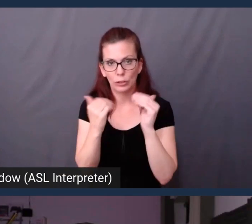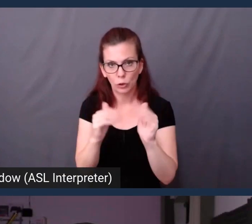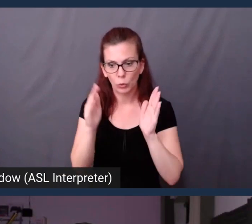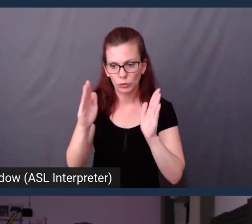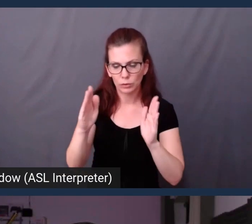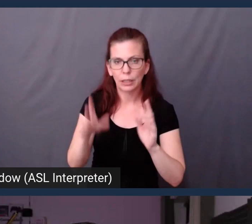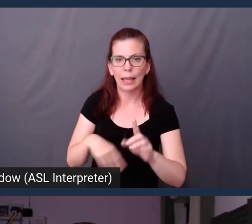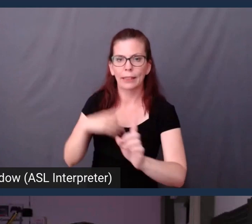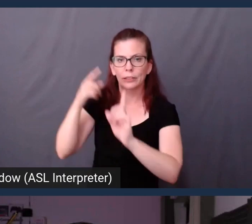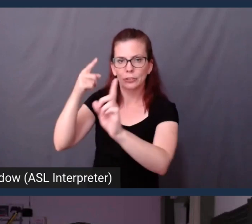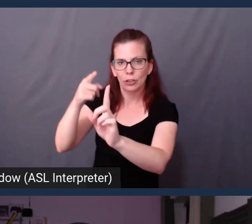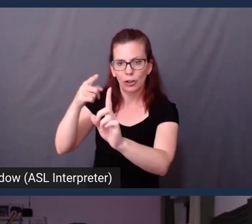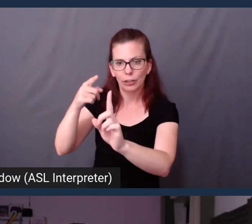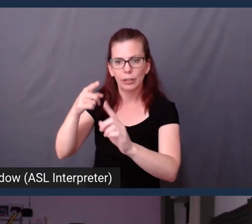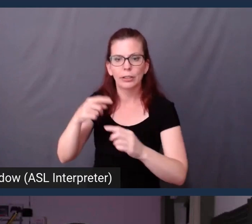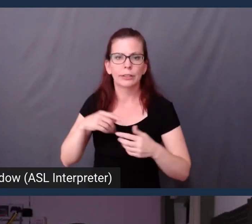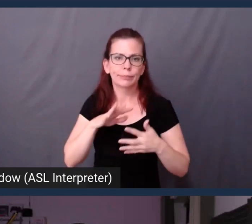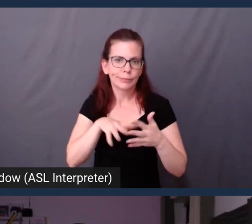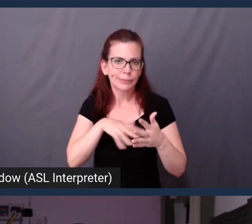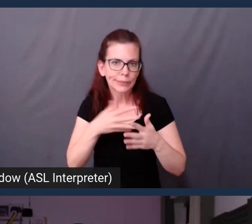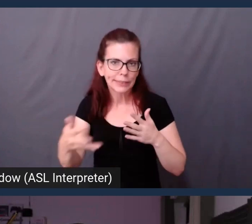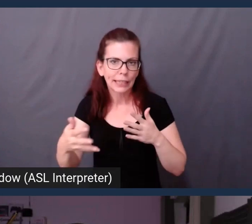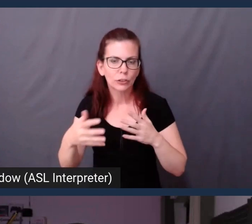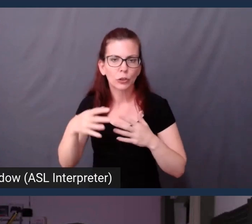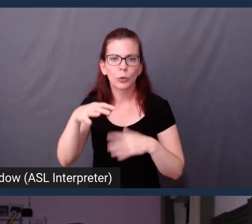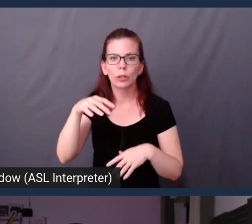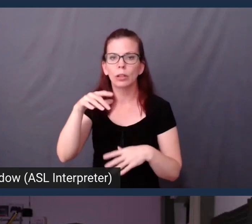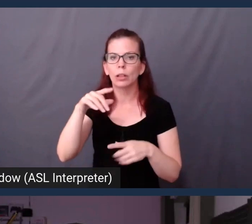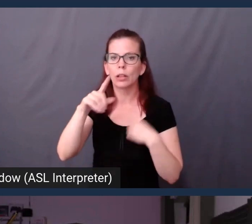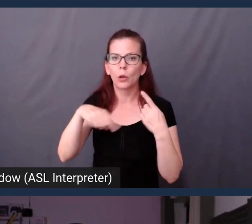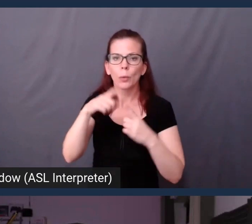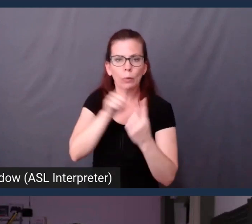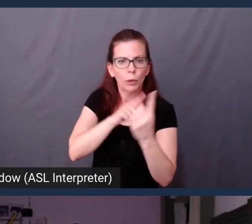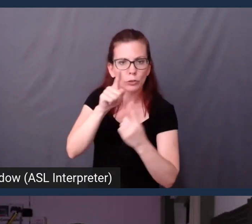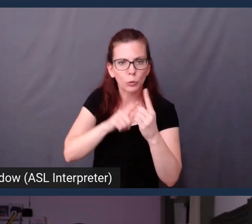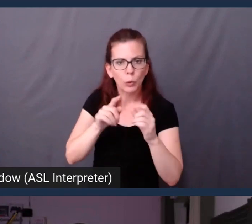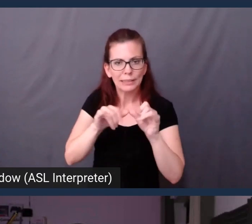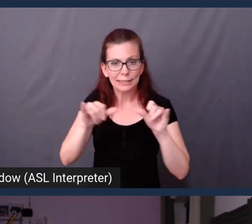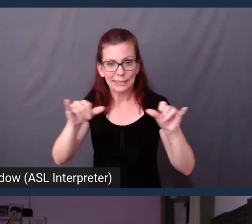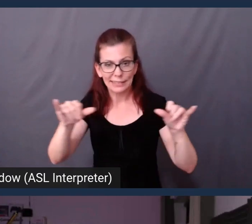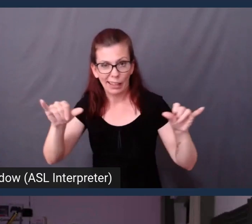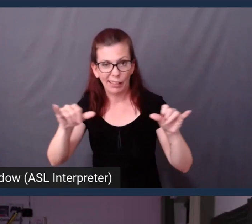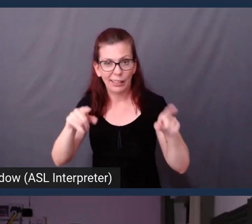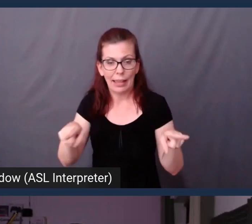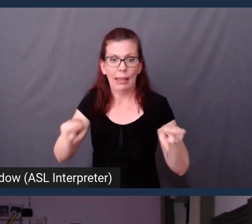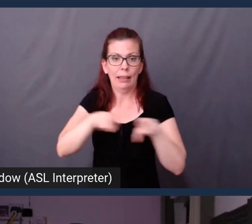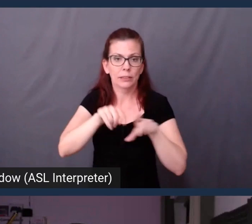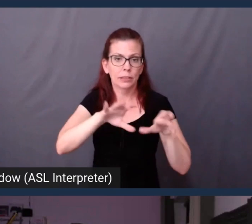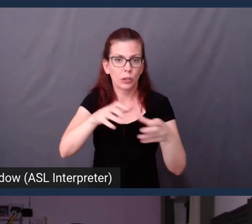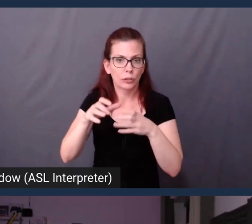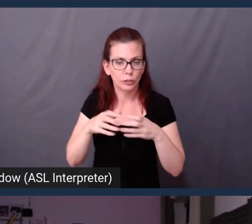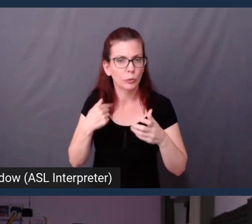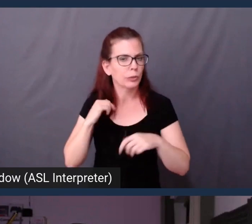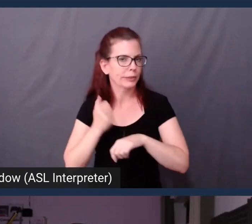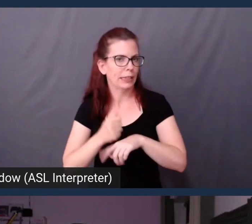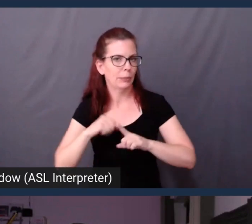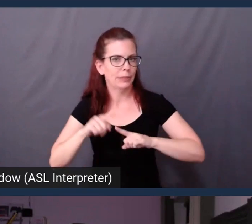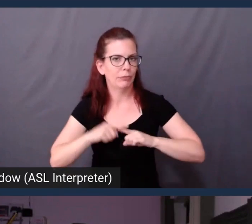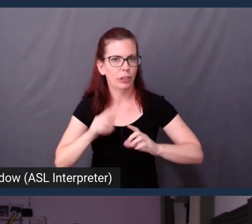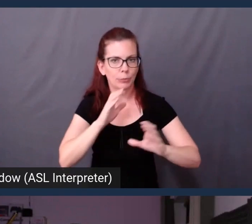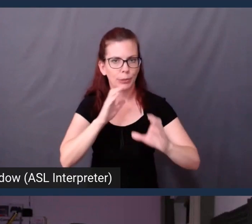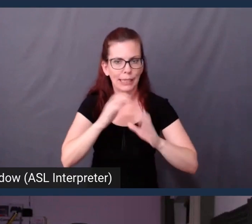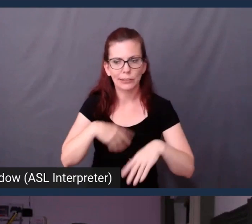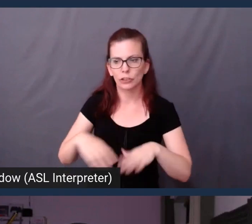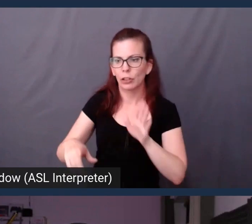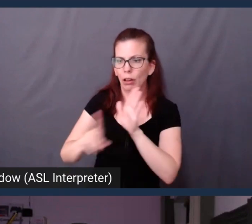or schedule when we want to scale our cluster. And we'll set up different communications, alarms and CloudWatch